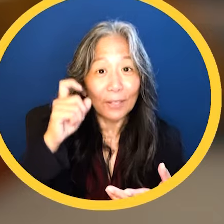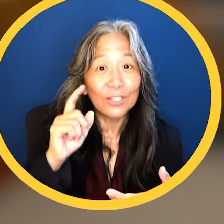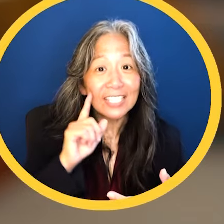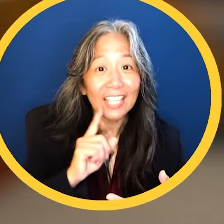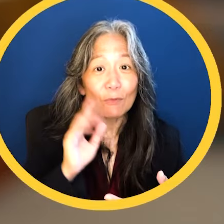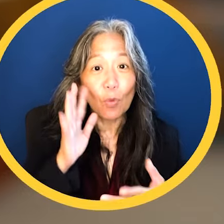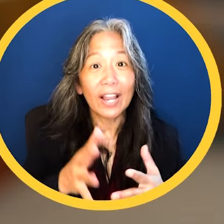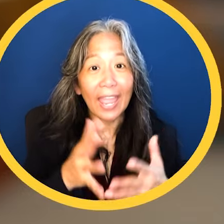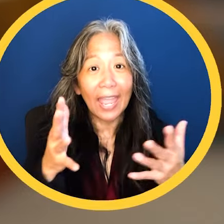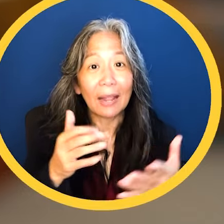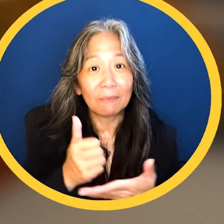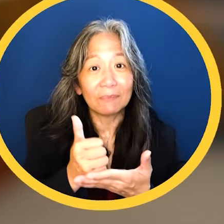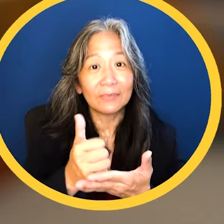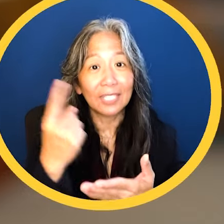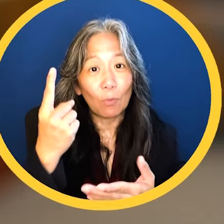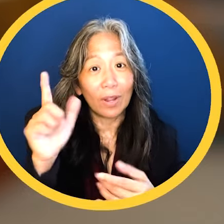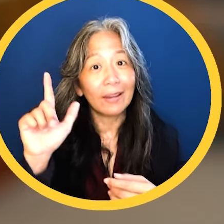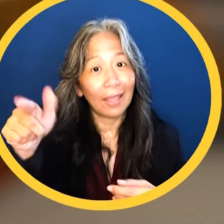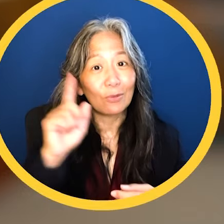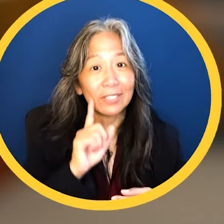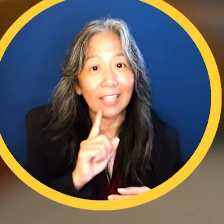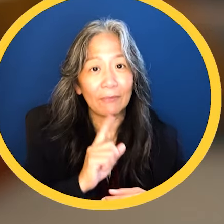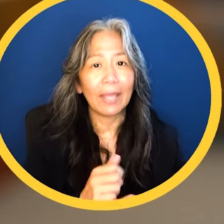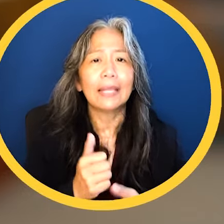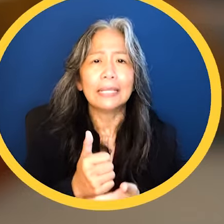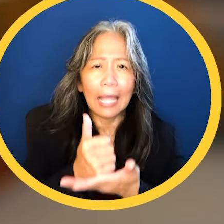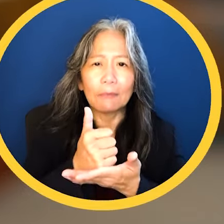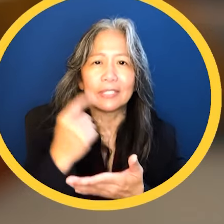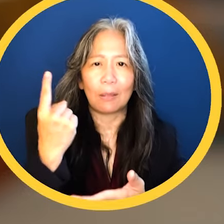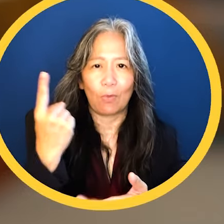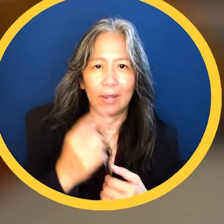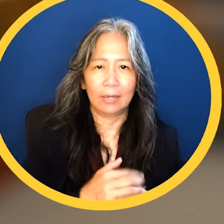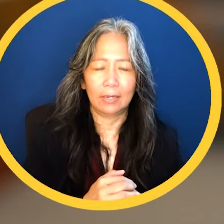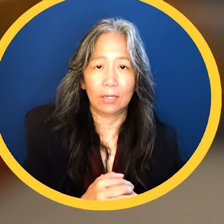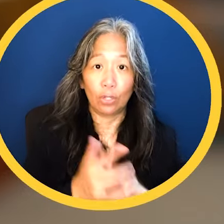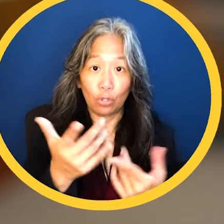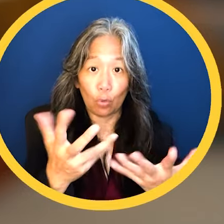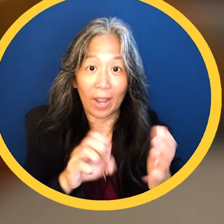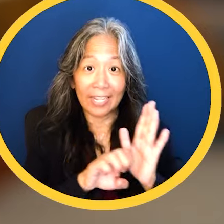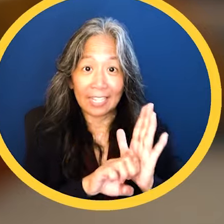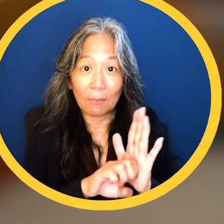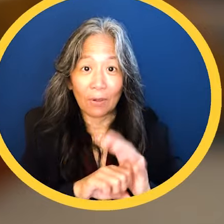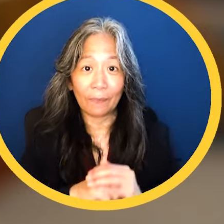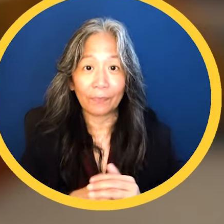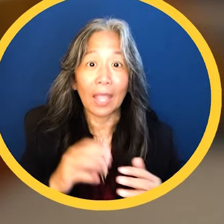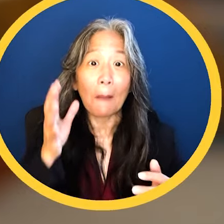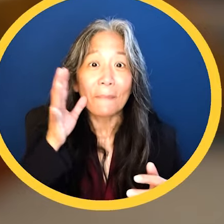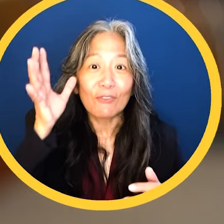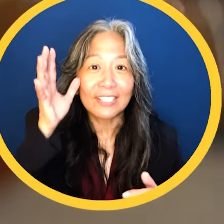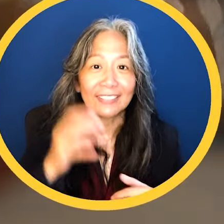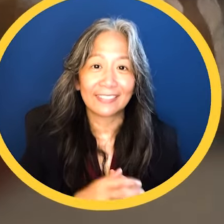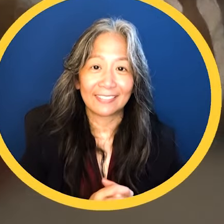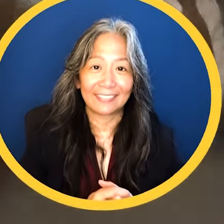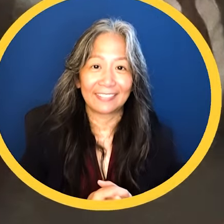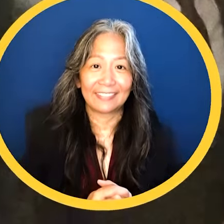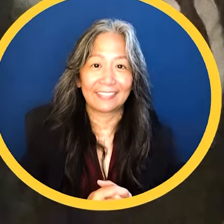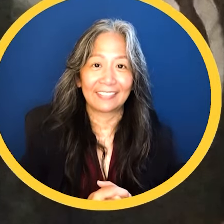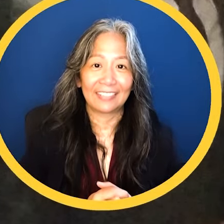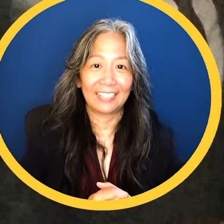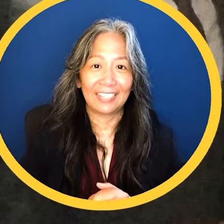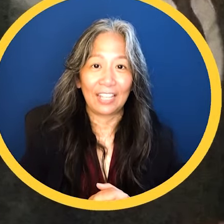it because it's definitely going to help someone down the road. It's definitely going to help someone. You want an example? Our